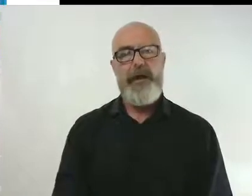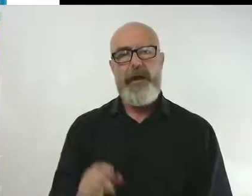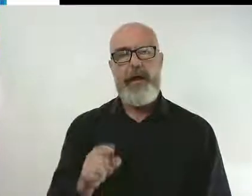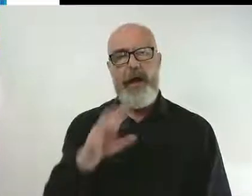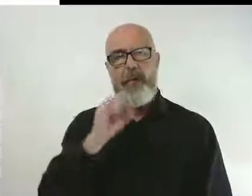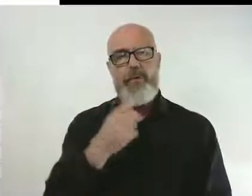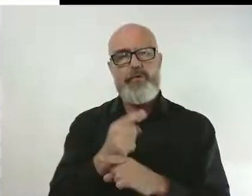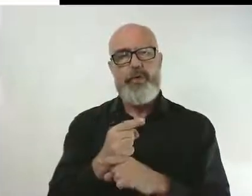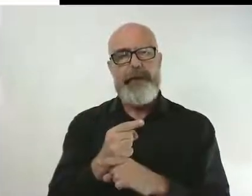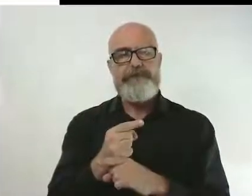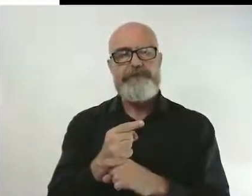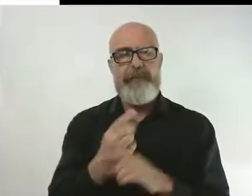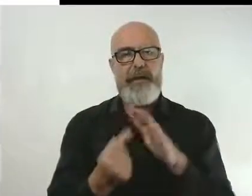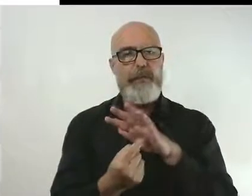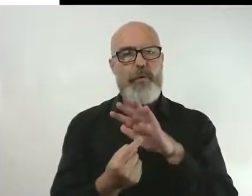Manchester.